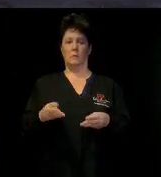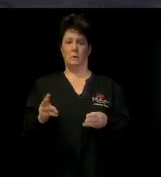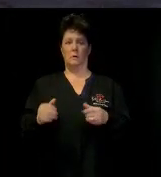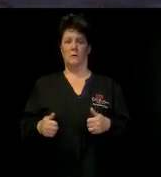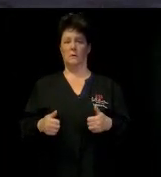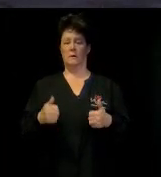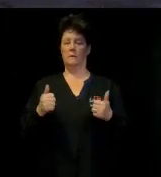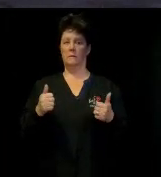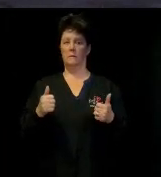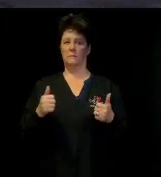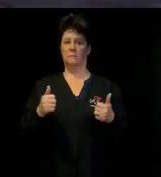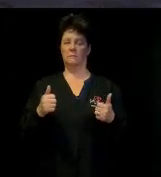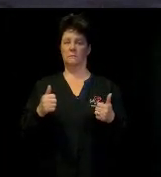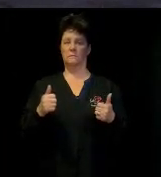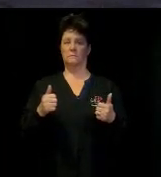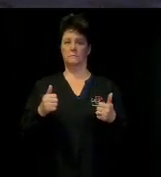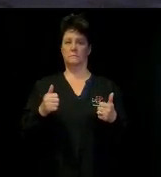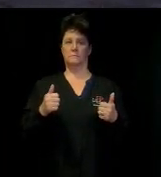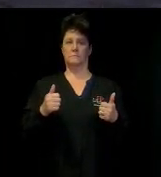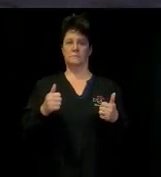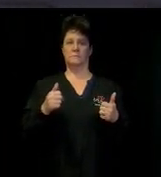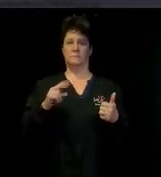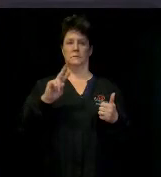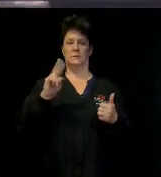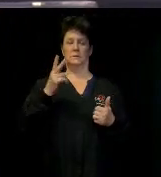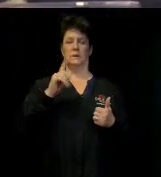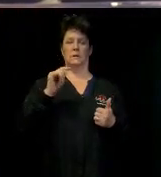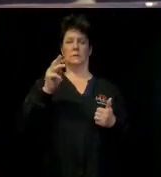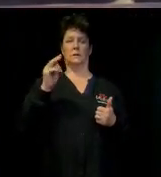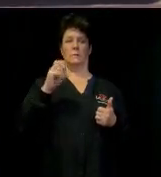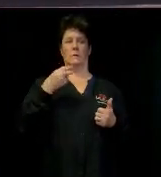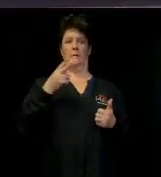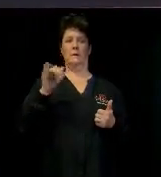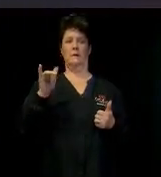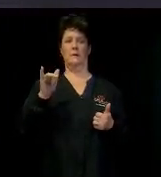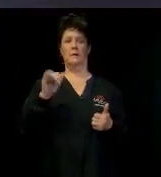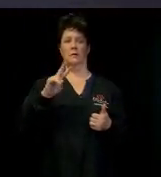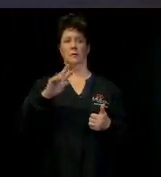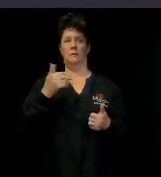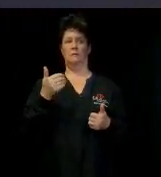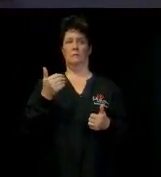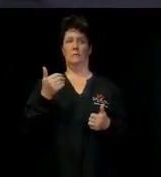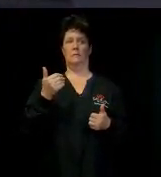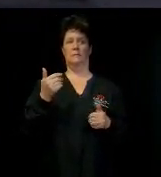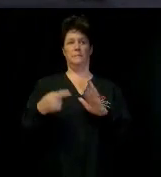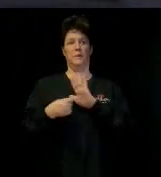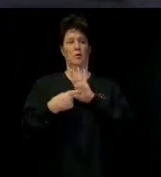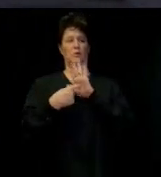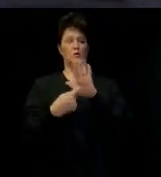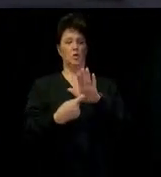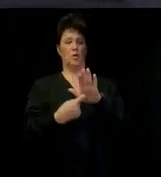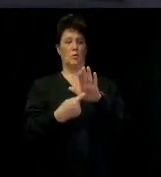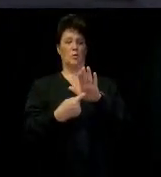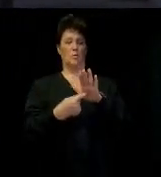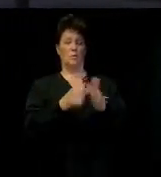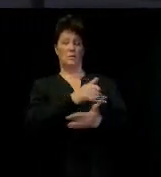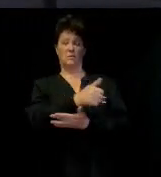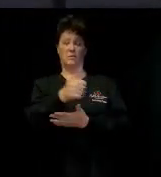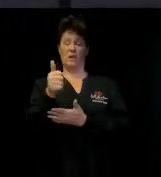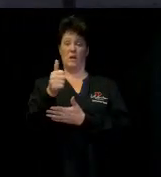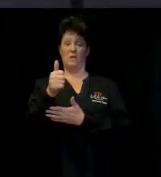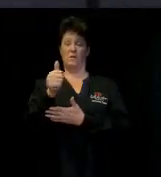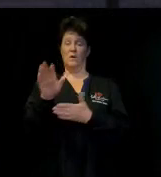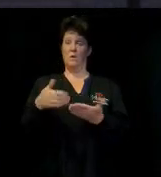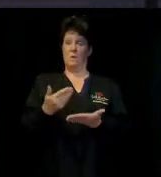very good. And last but not least, 2 Timothy 2:15. Be diligent to present yourselves approved to God, a worker to do does not need